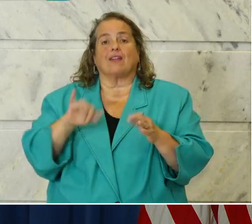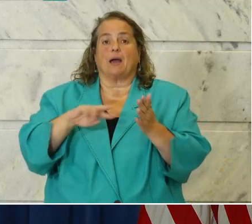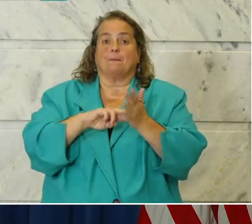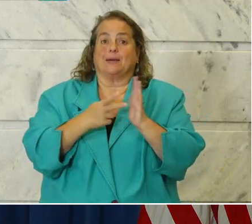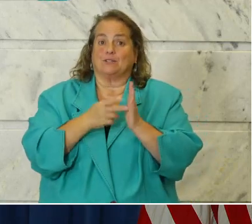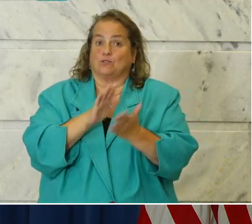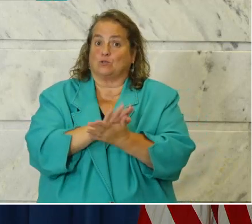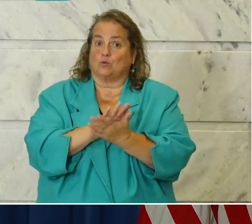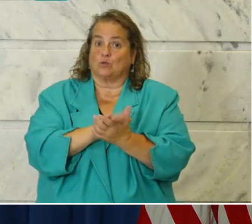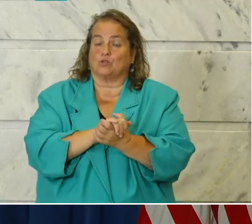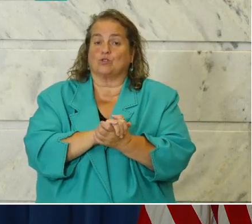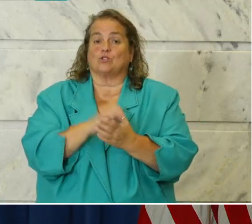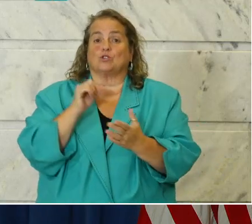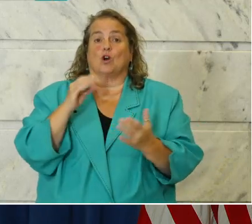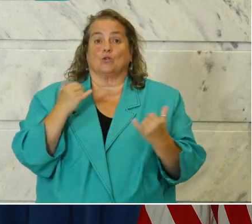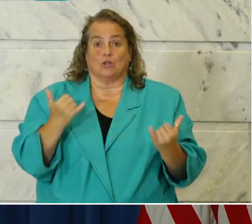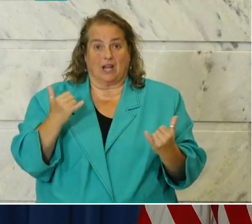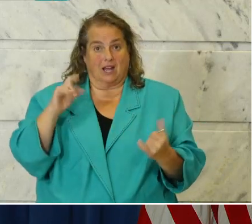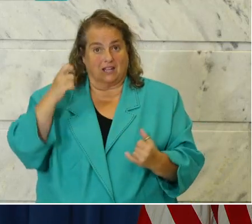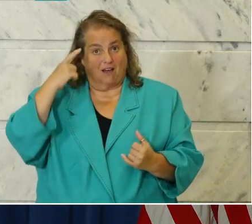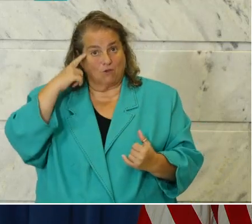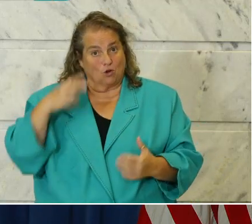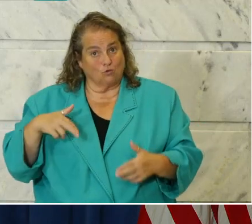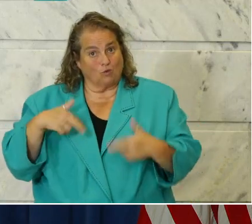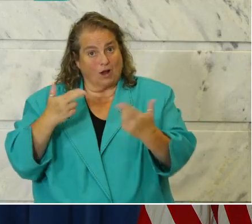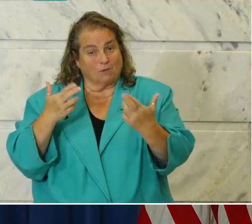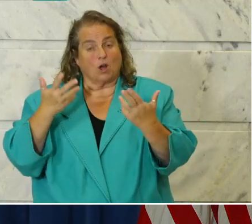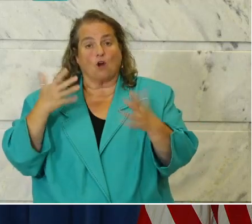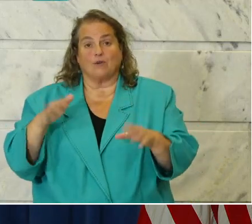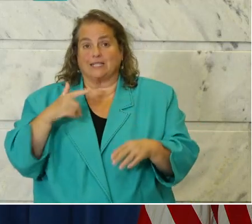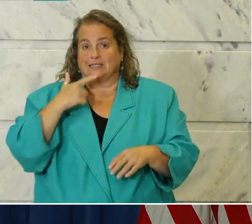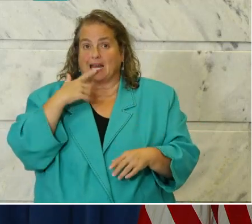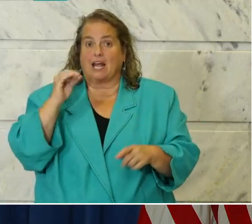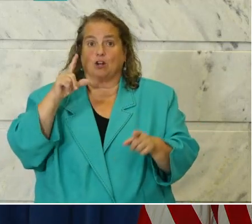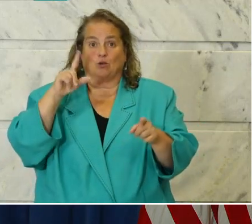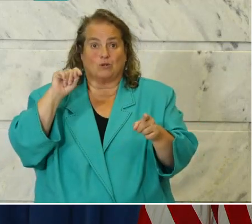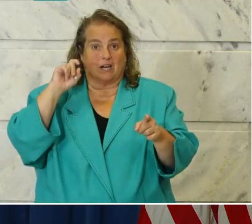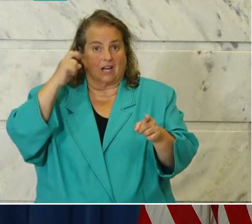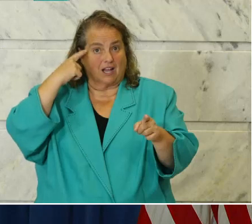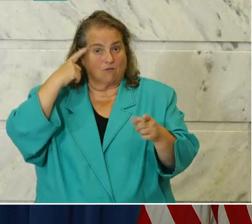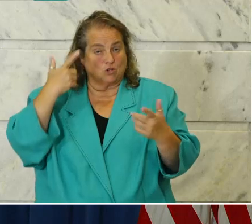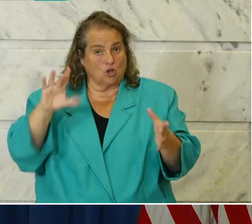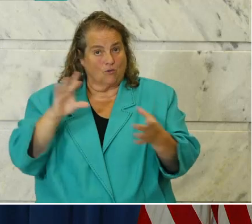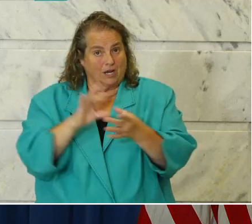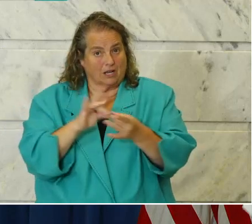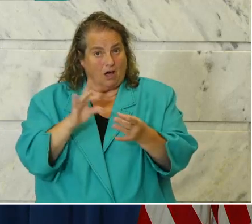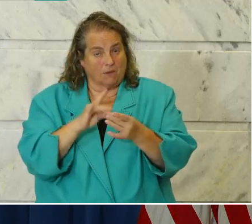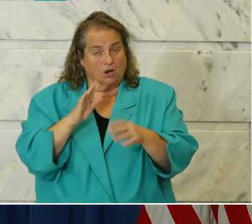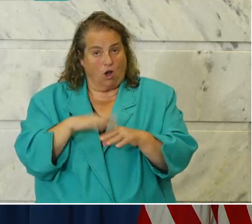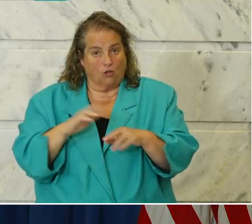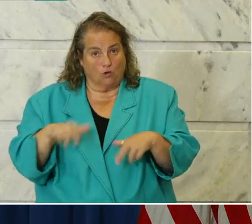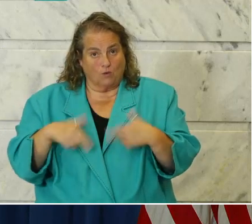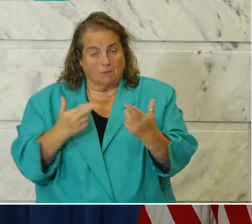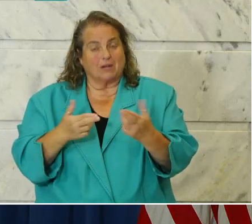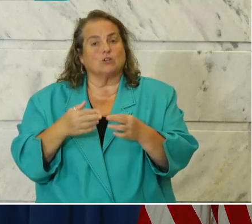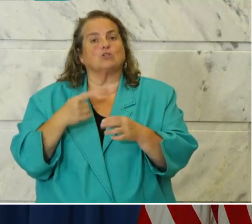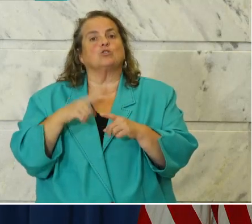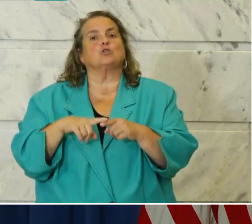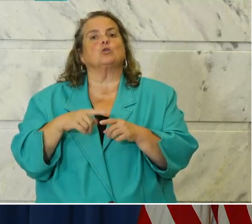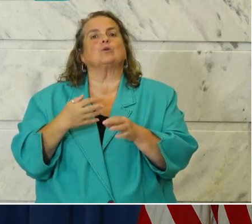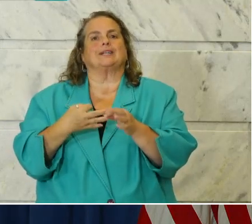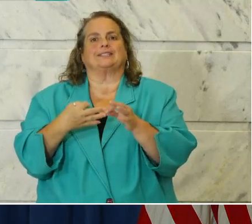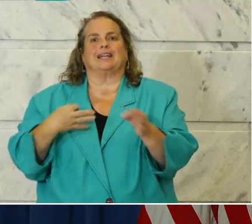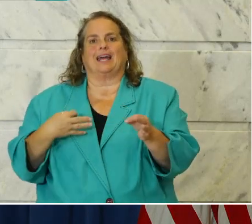today the governor's recommended, as he's already said, and the lieutenant governor has commented on, recommending a delayed start to